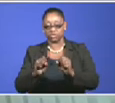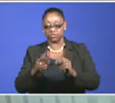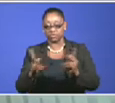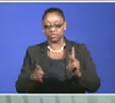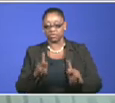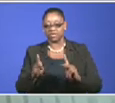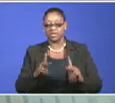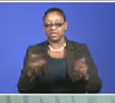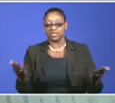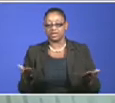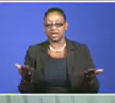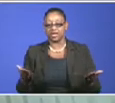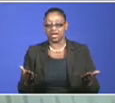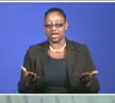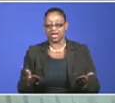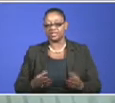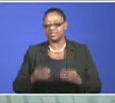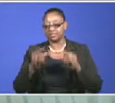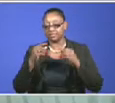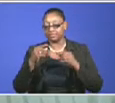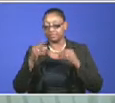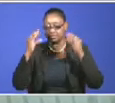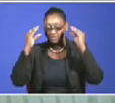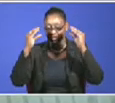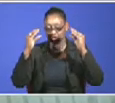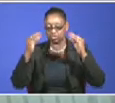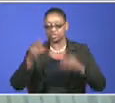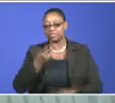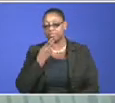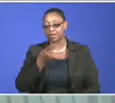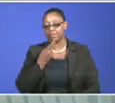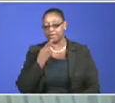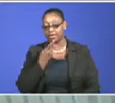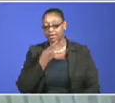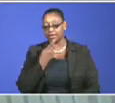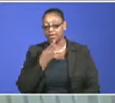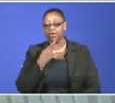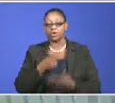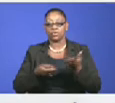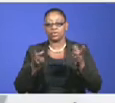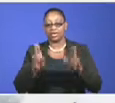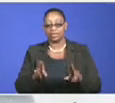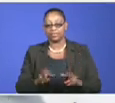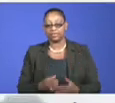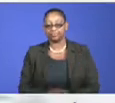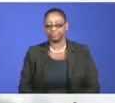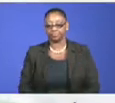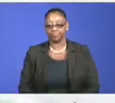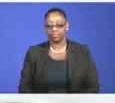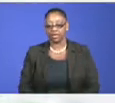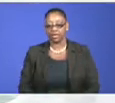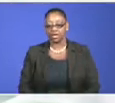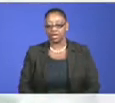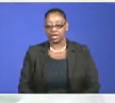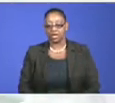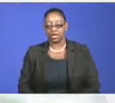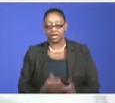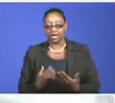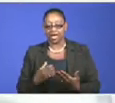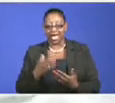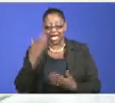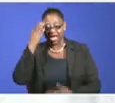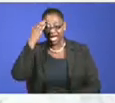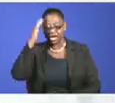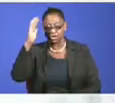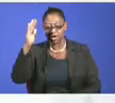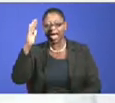project and to update the public on the improvement works. I know what it is to be without good water. I know